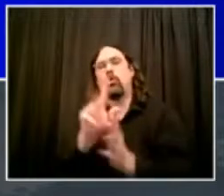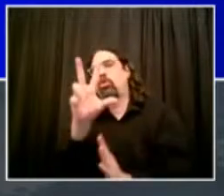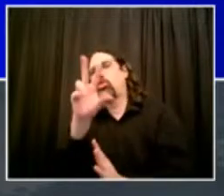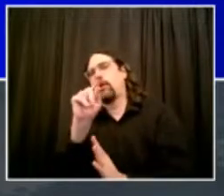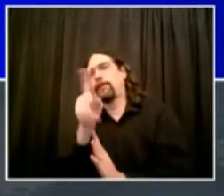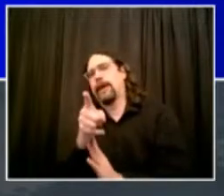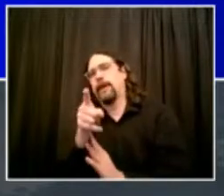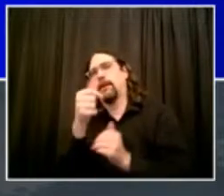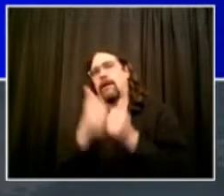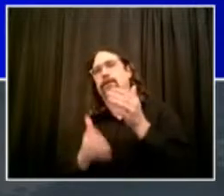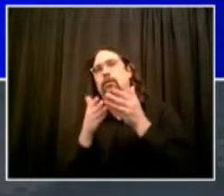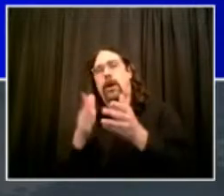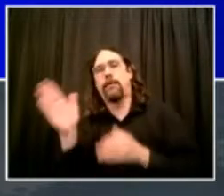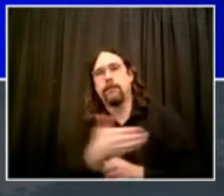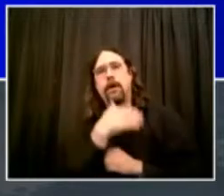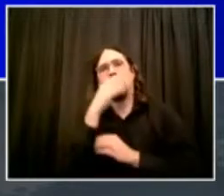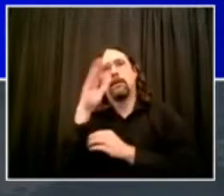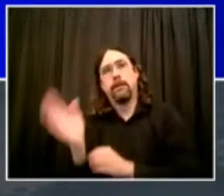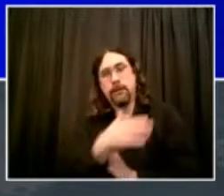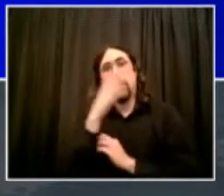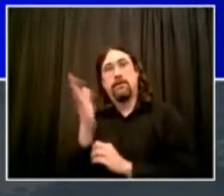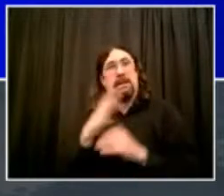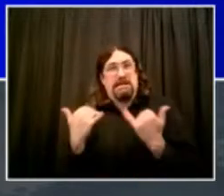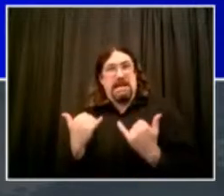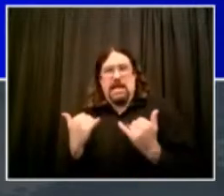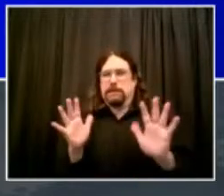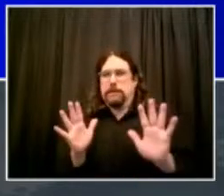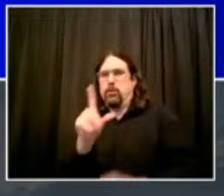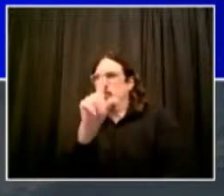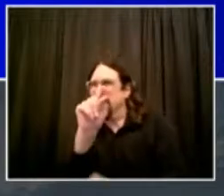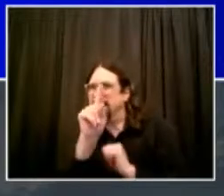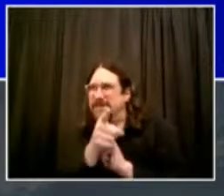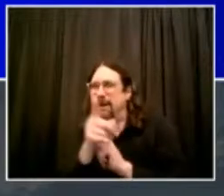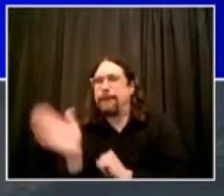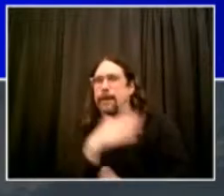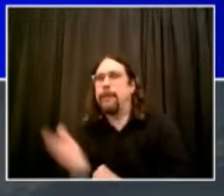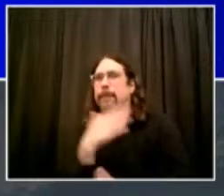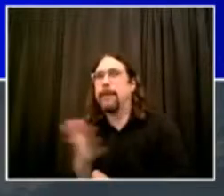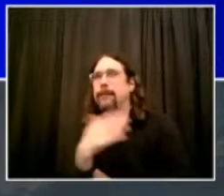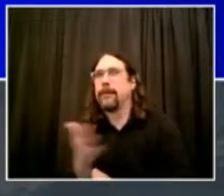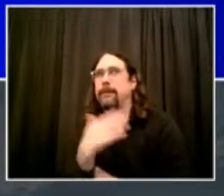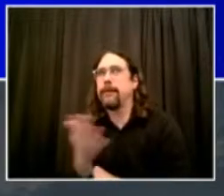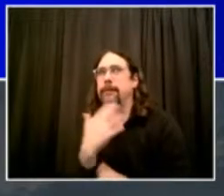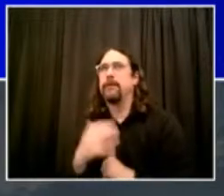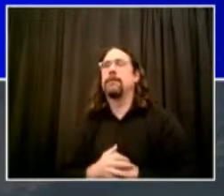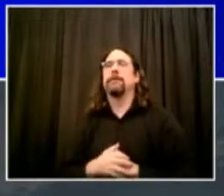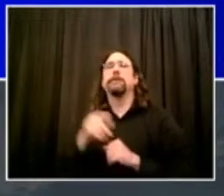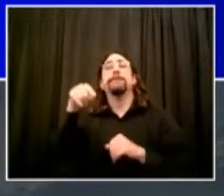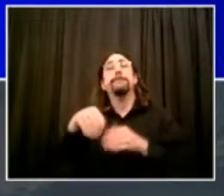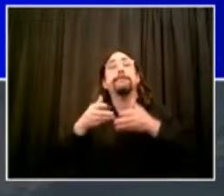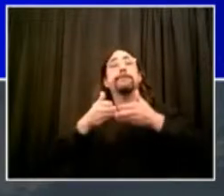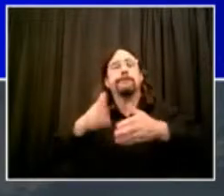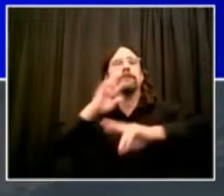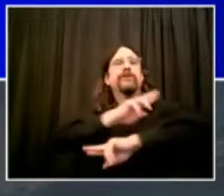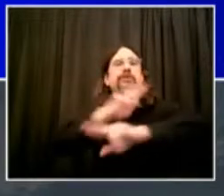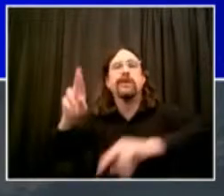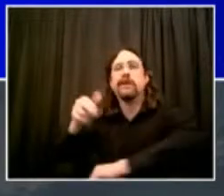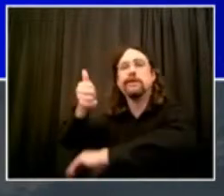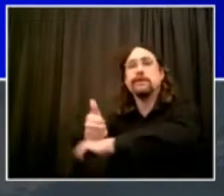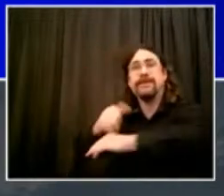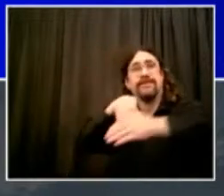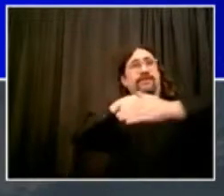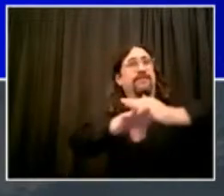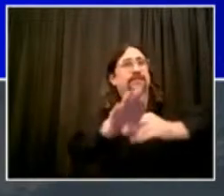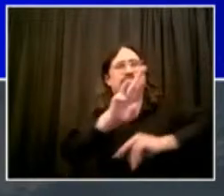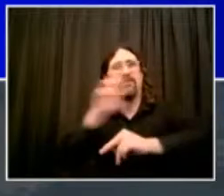passengers. We will have hand sanitizer available for free, face coverings available for free. And as things come back more and